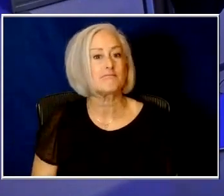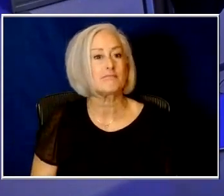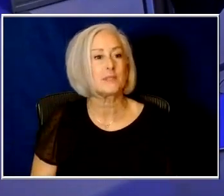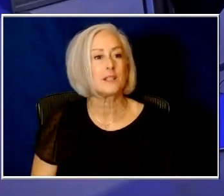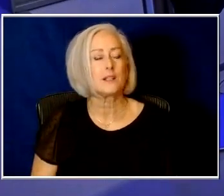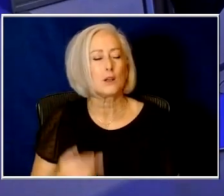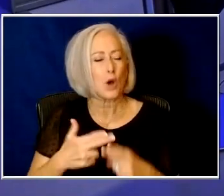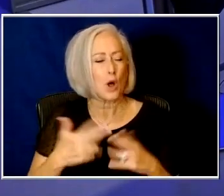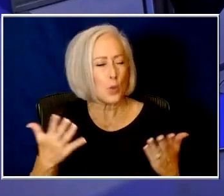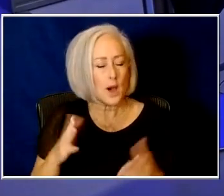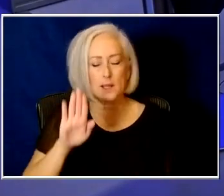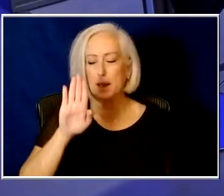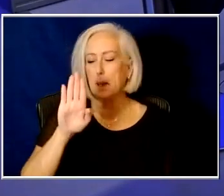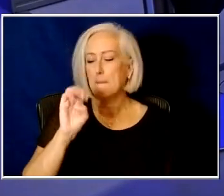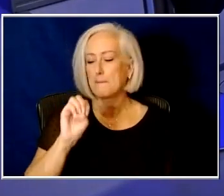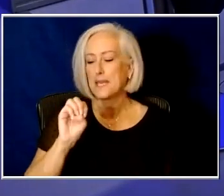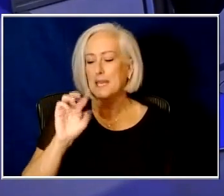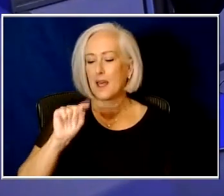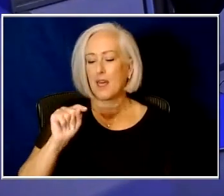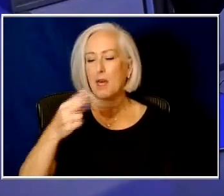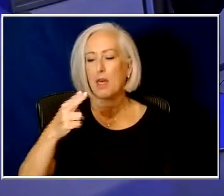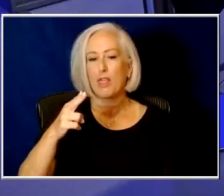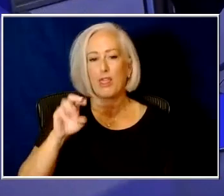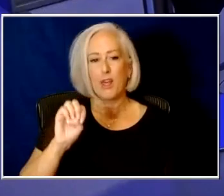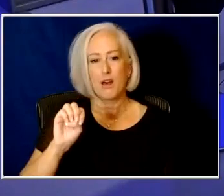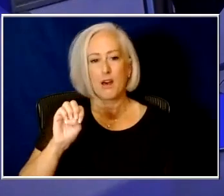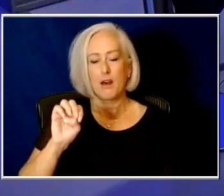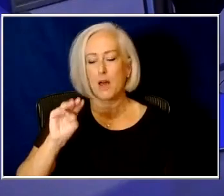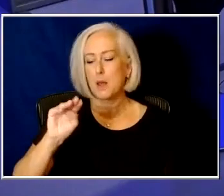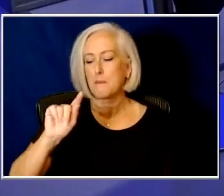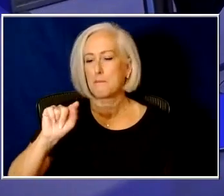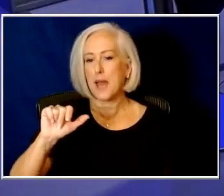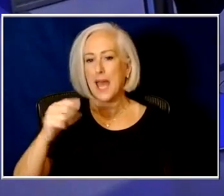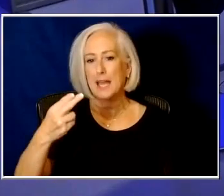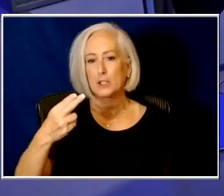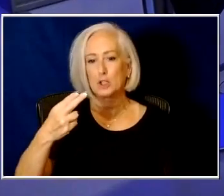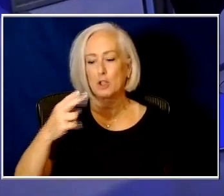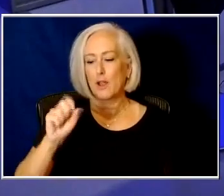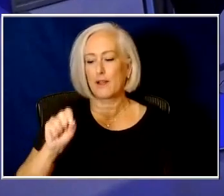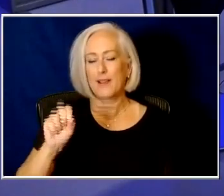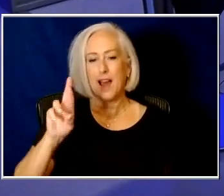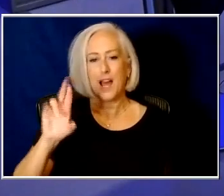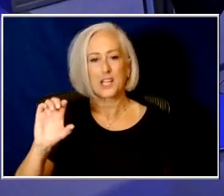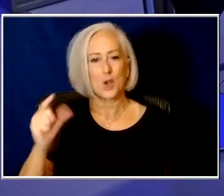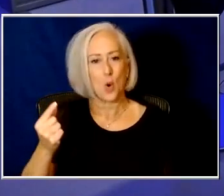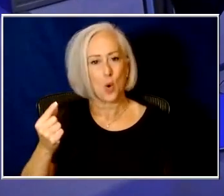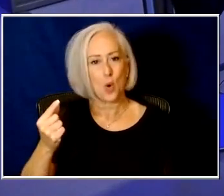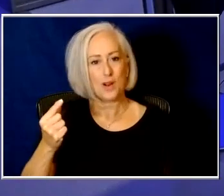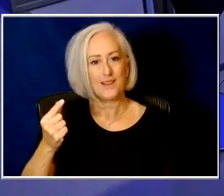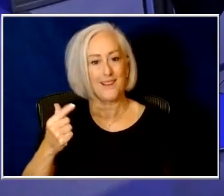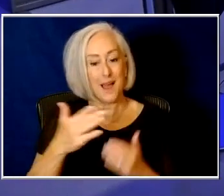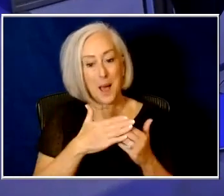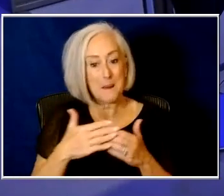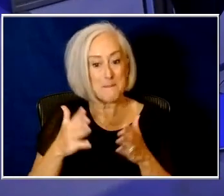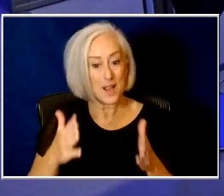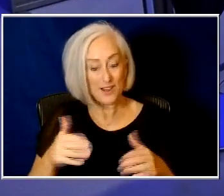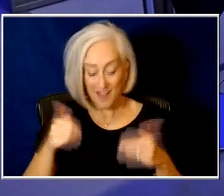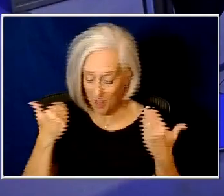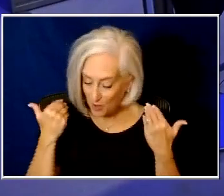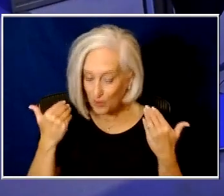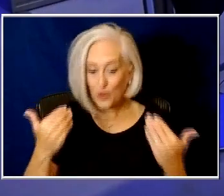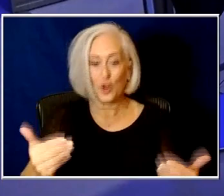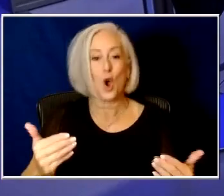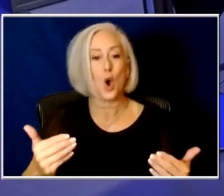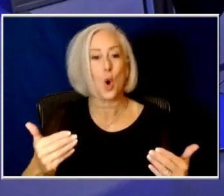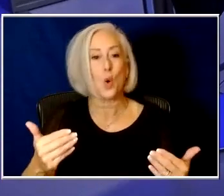Match. BeTheMatch.org. Yep. America, go to BeTheMatch.org because the English and the Europeans are kicking our tail